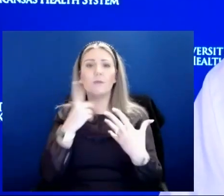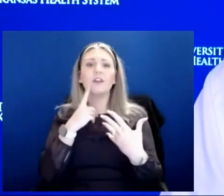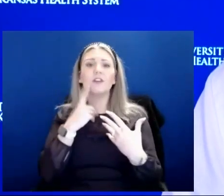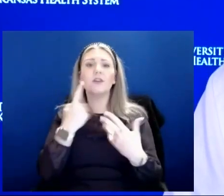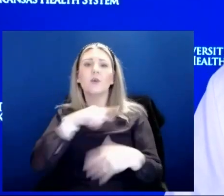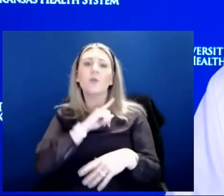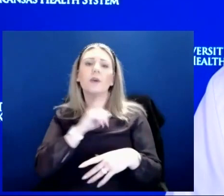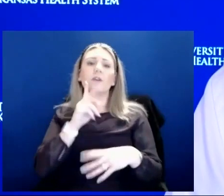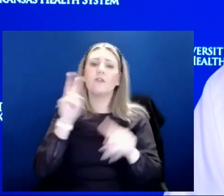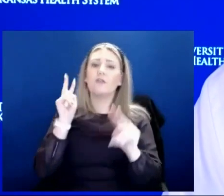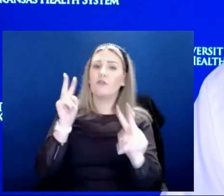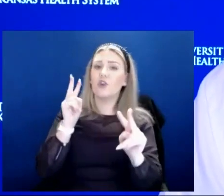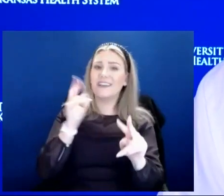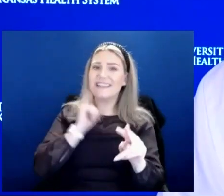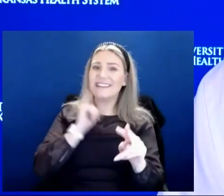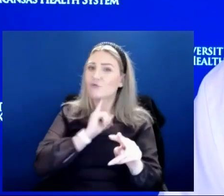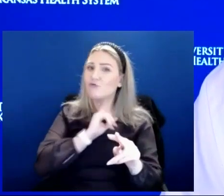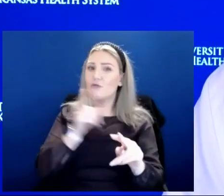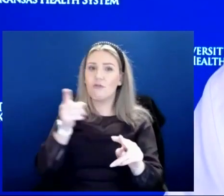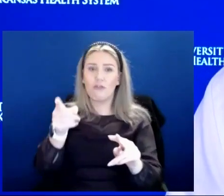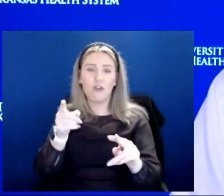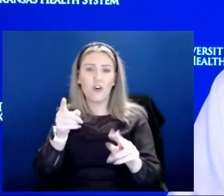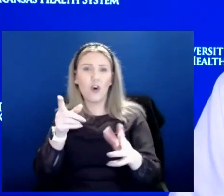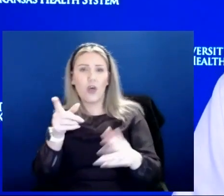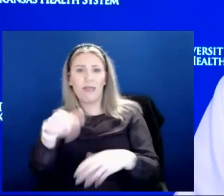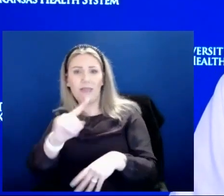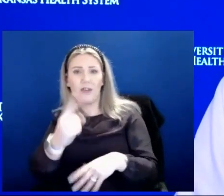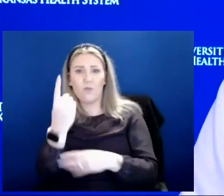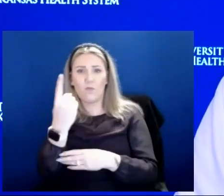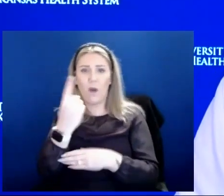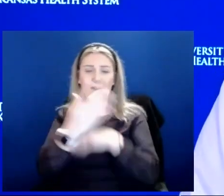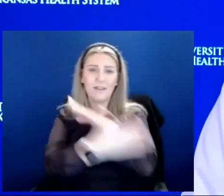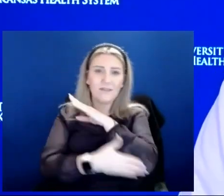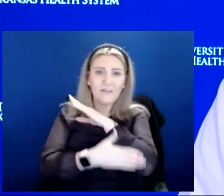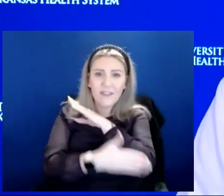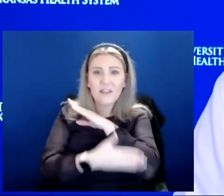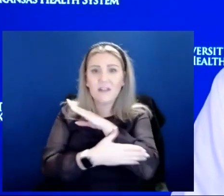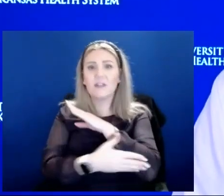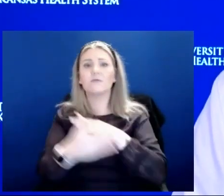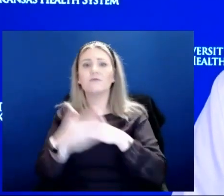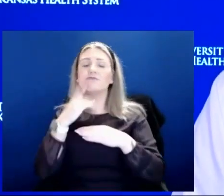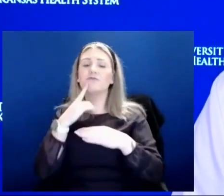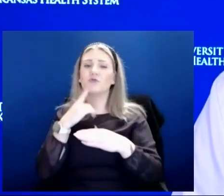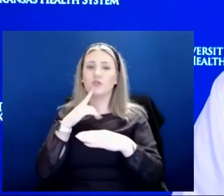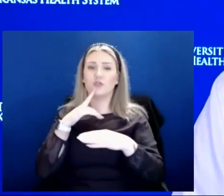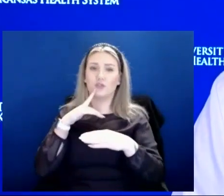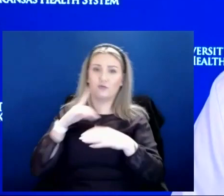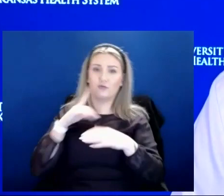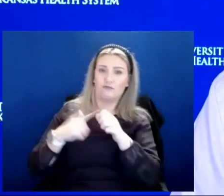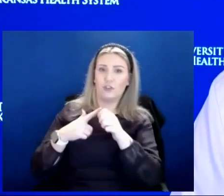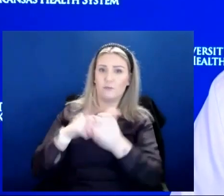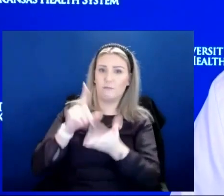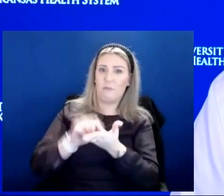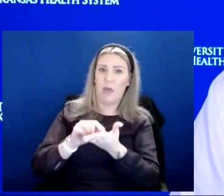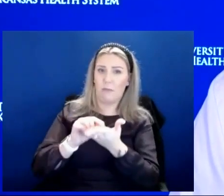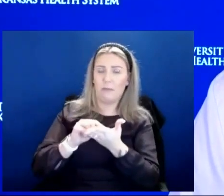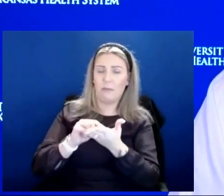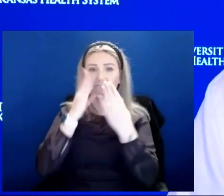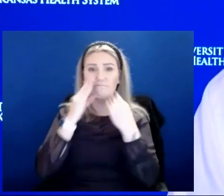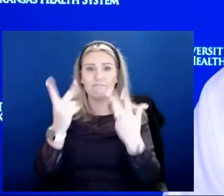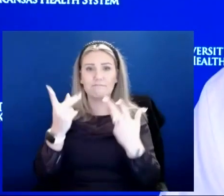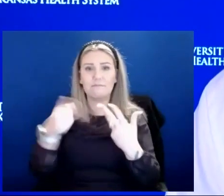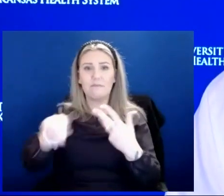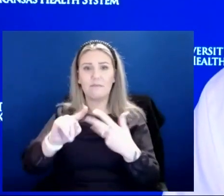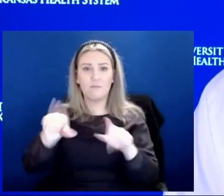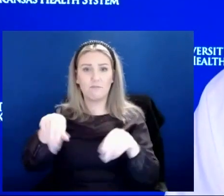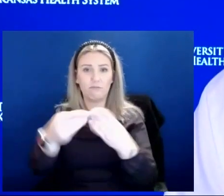one of the countries that have been first to publish early data. We know that they have been given 4th doses for a while, so we